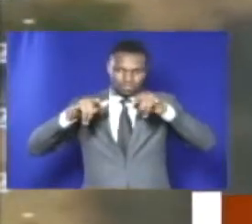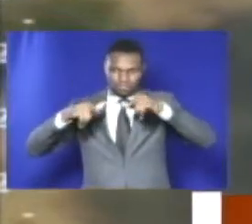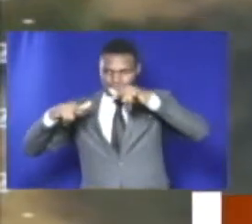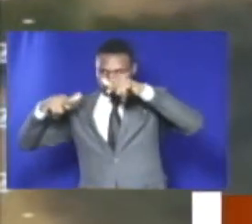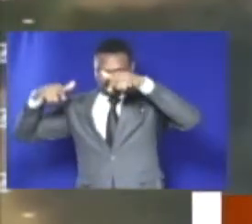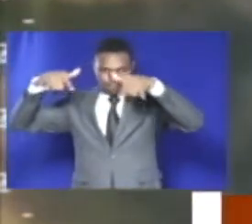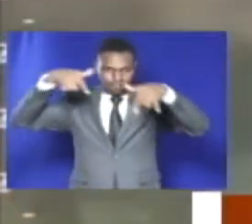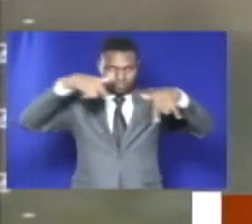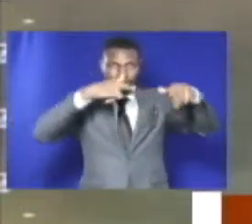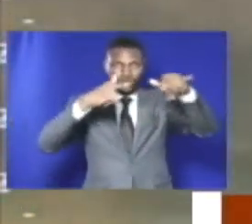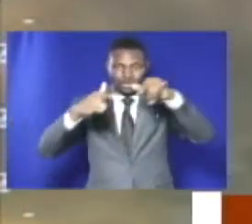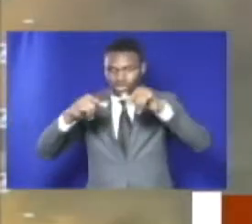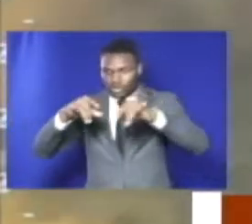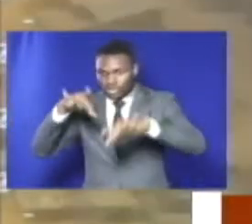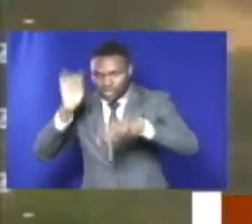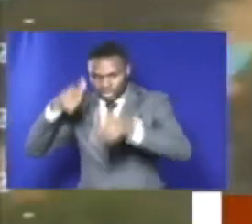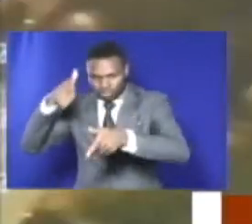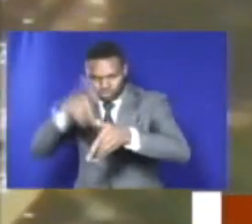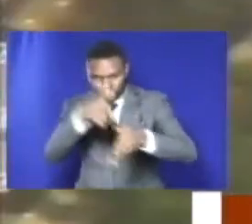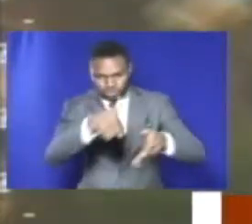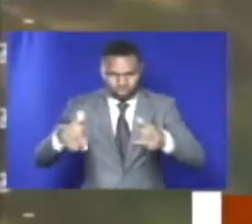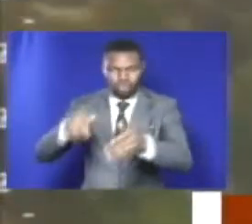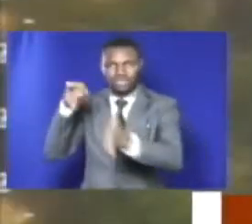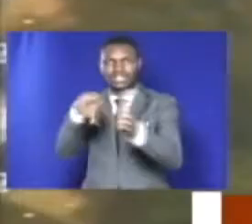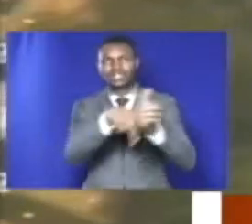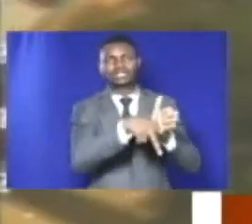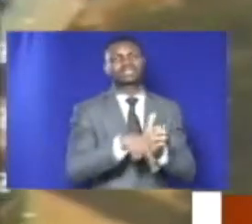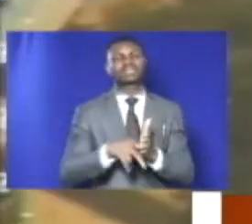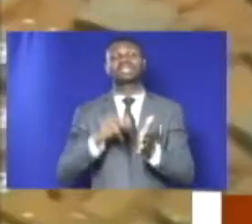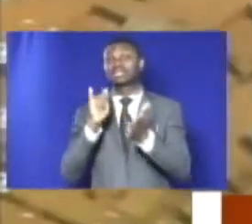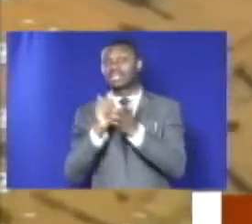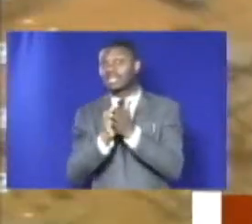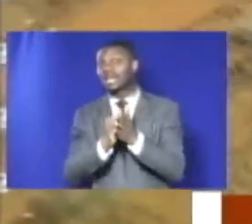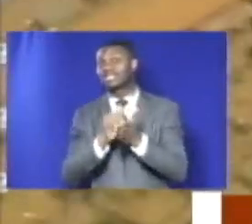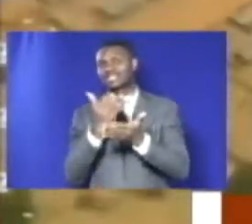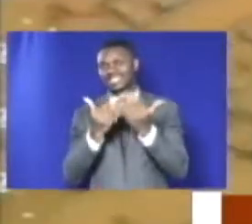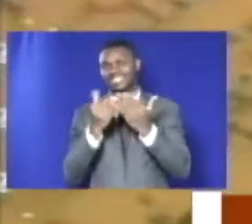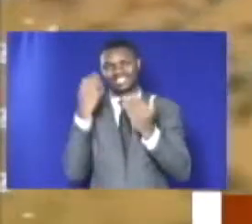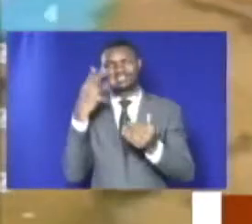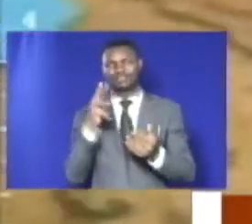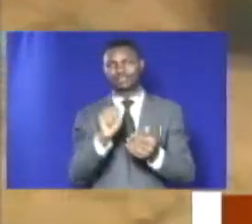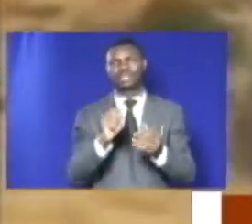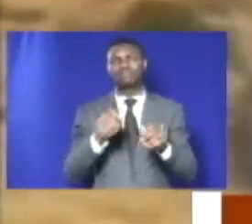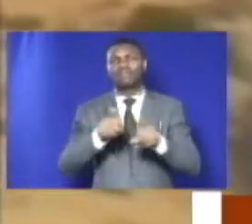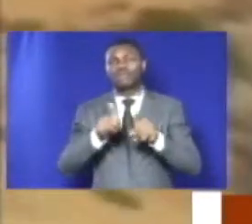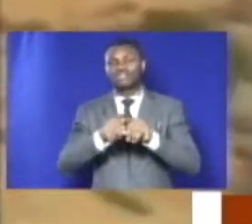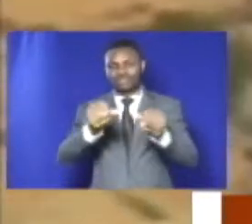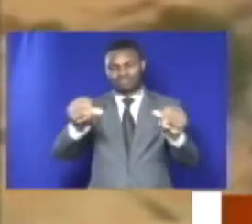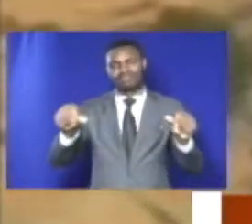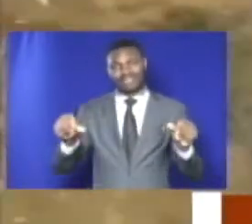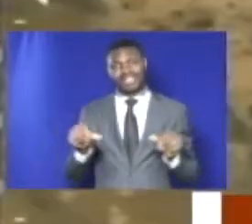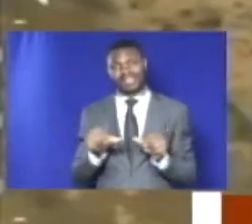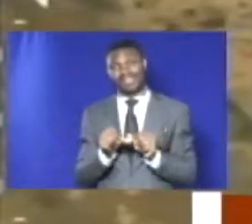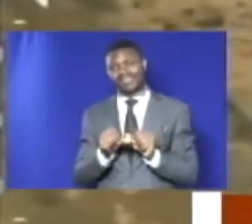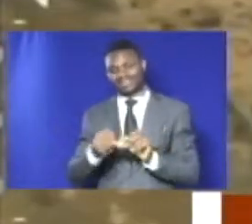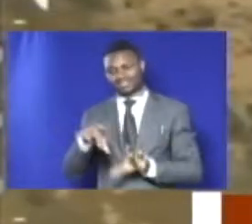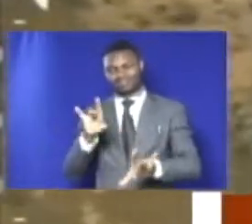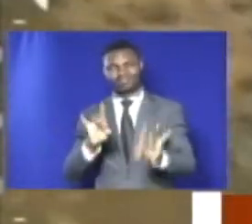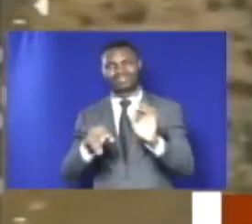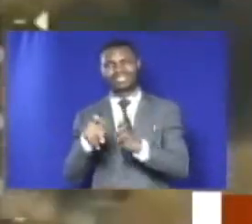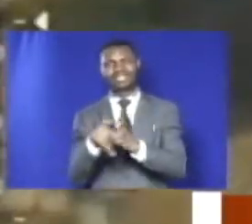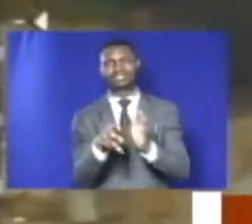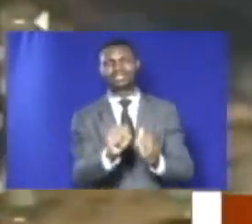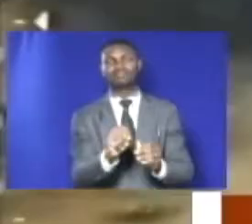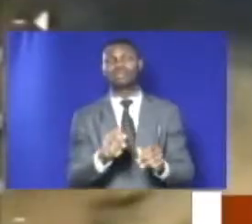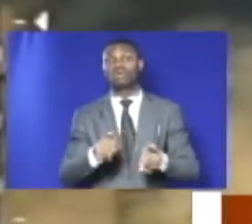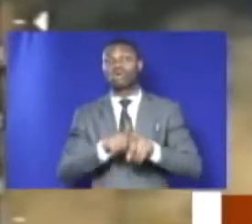as a staging area to launch attacks against friendly forces locations and surrounding civilian settlements. The Air Task